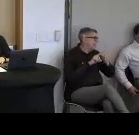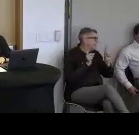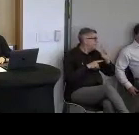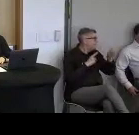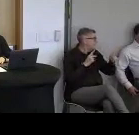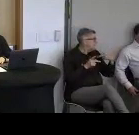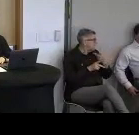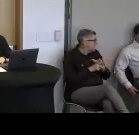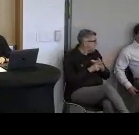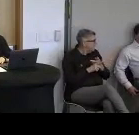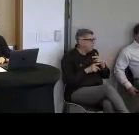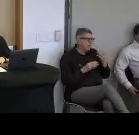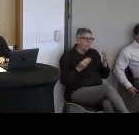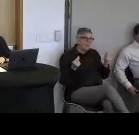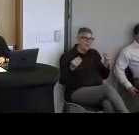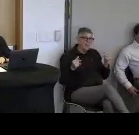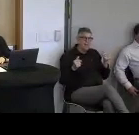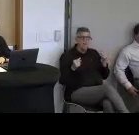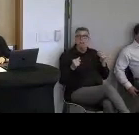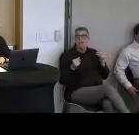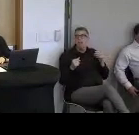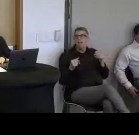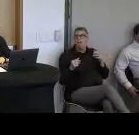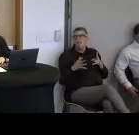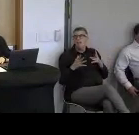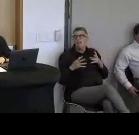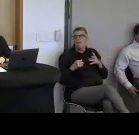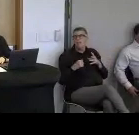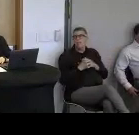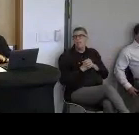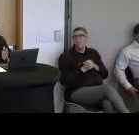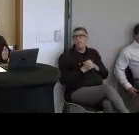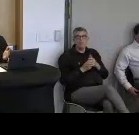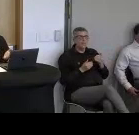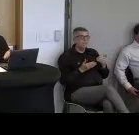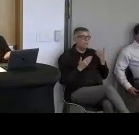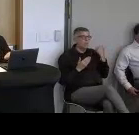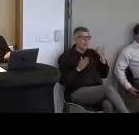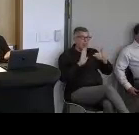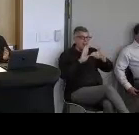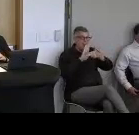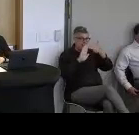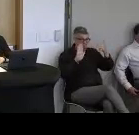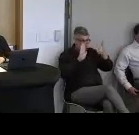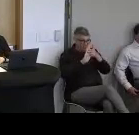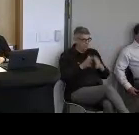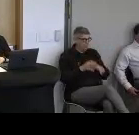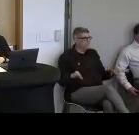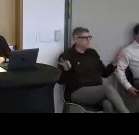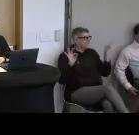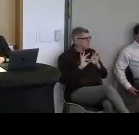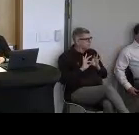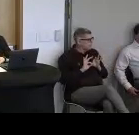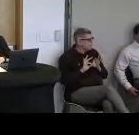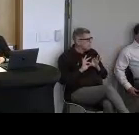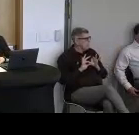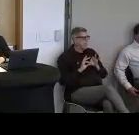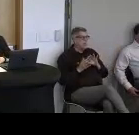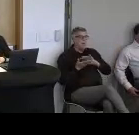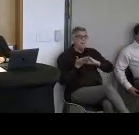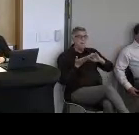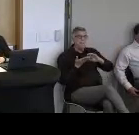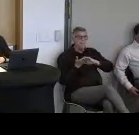more about symbols, lines, and areas in a moment, but before that, I want to note that labels are very important. And because Braille is